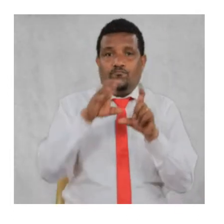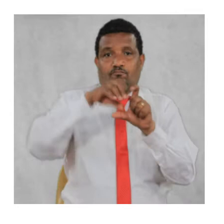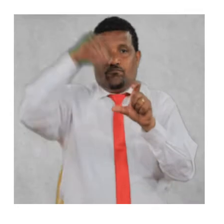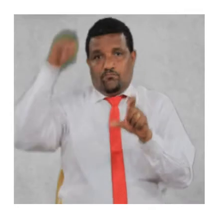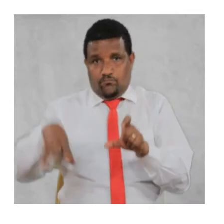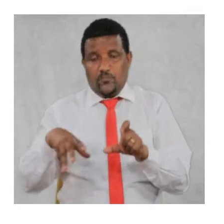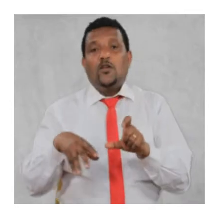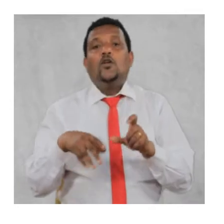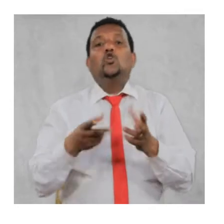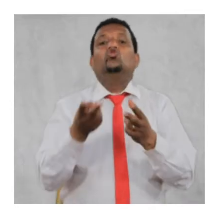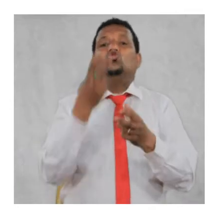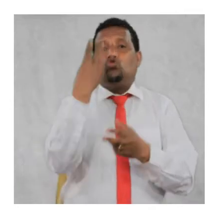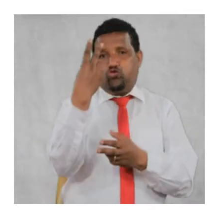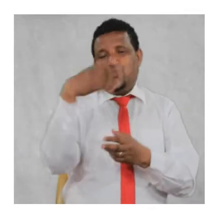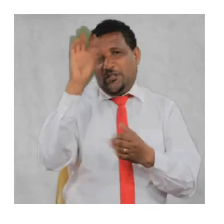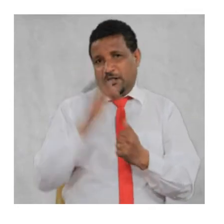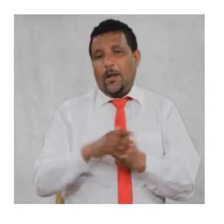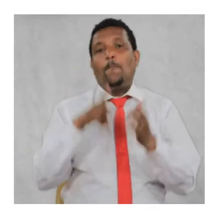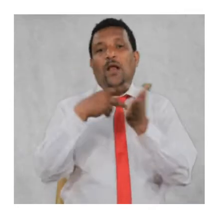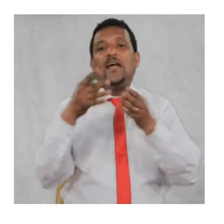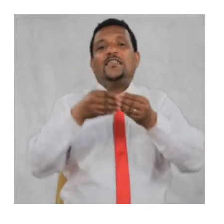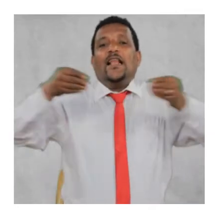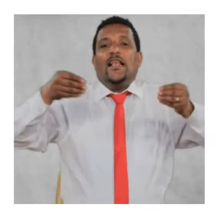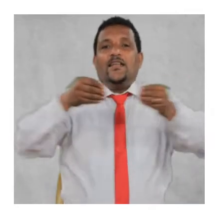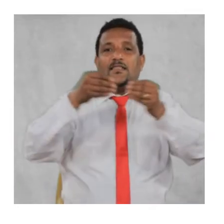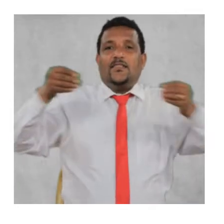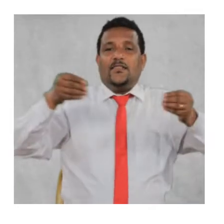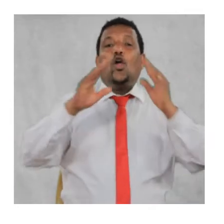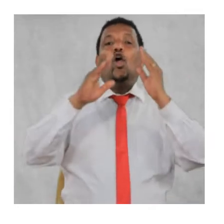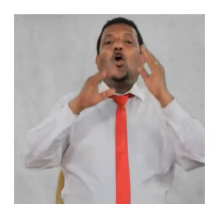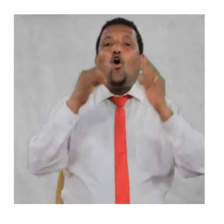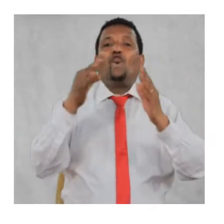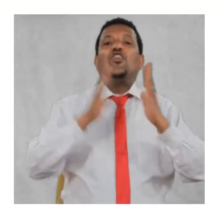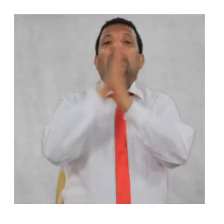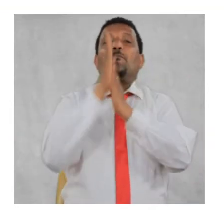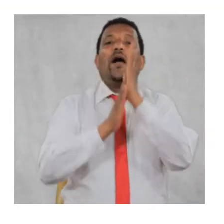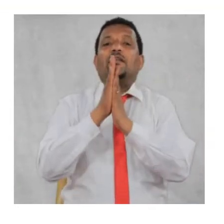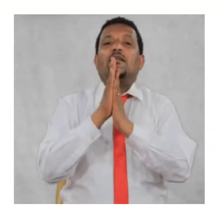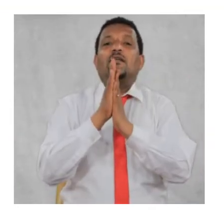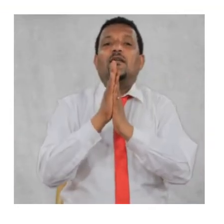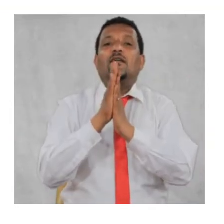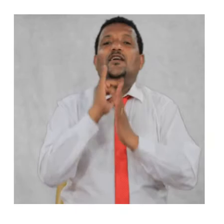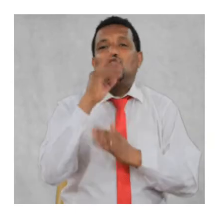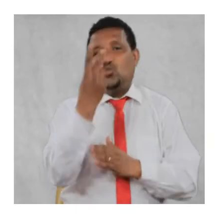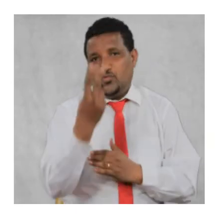left with 2. So the price elasticity of demand is 2.